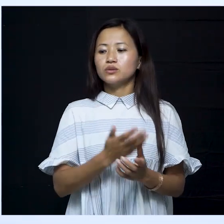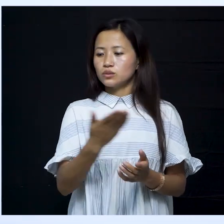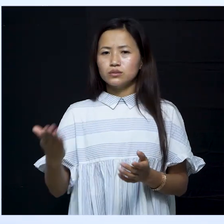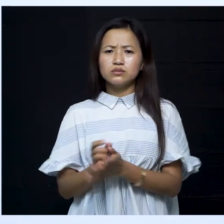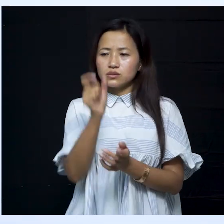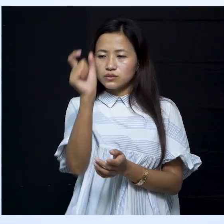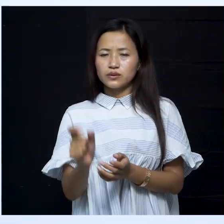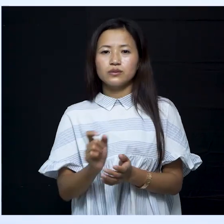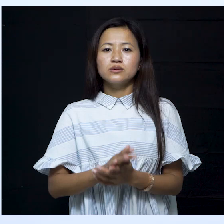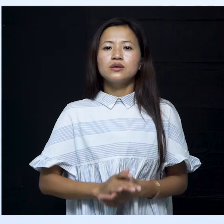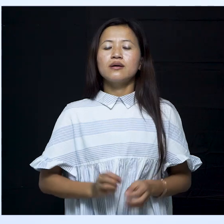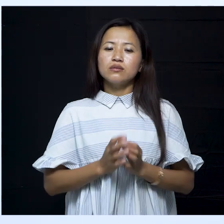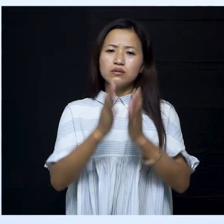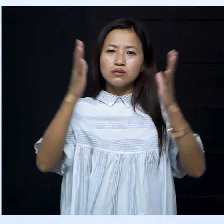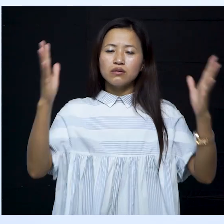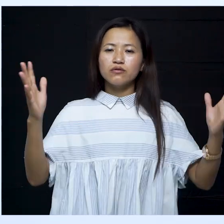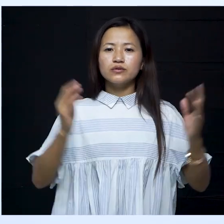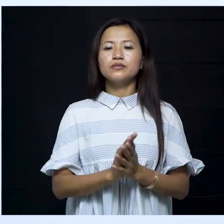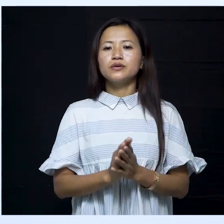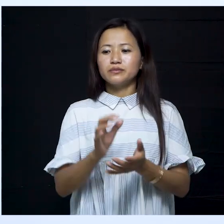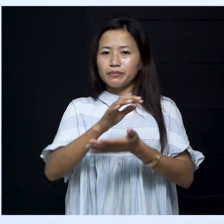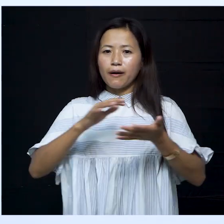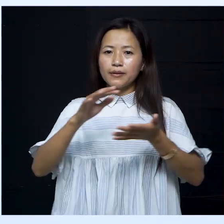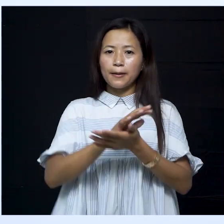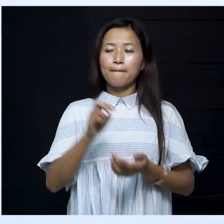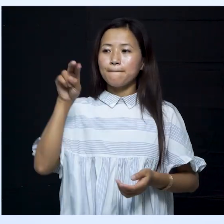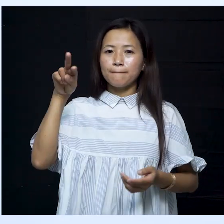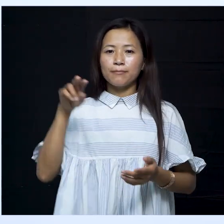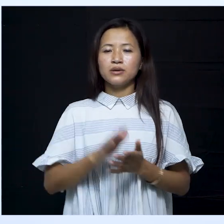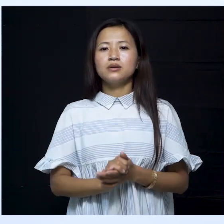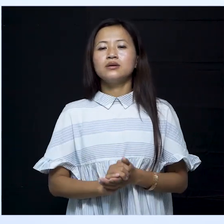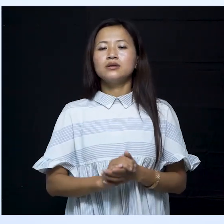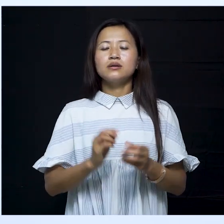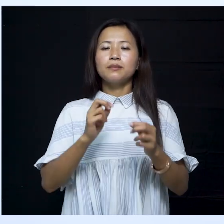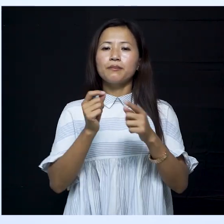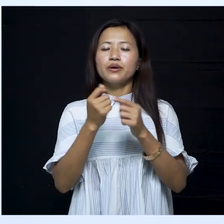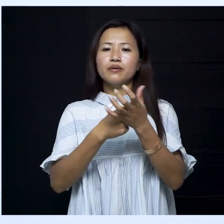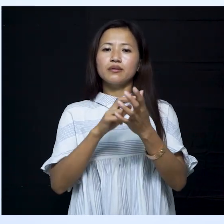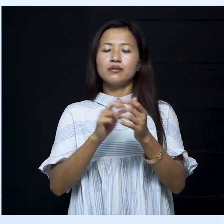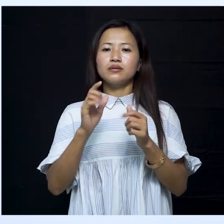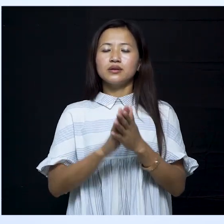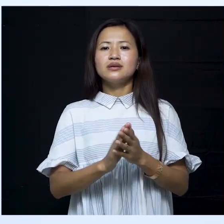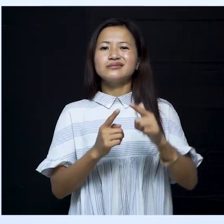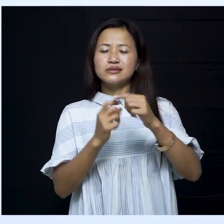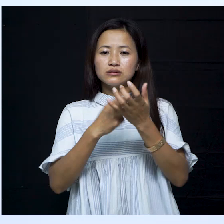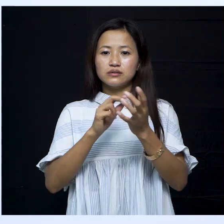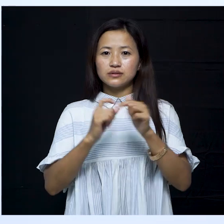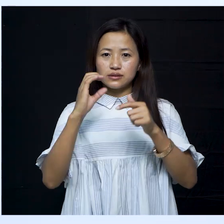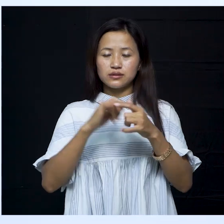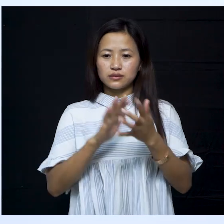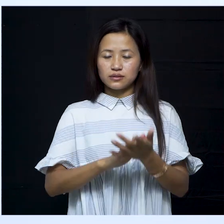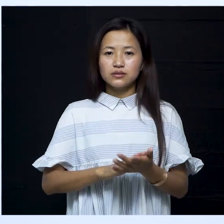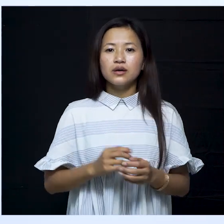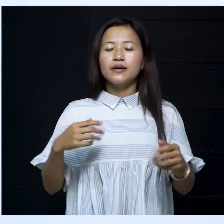words that have a lot of multiple meanings. It can also be, we can also say that it is paradoxical and